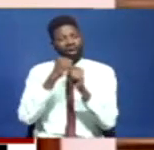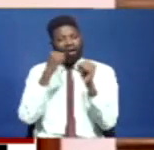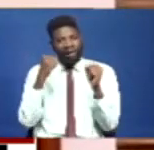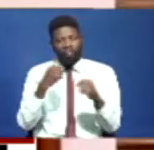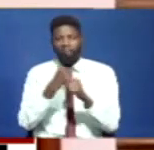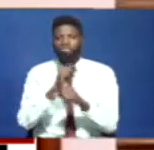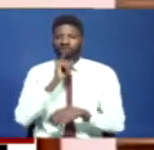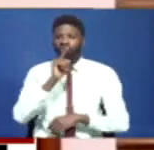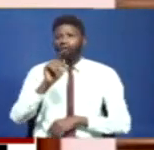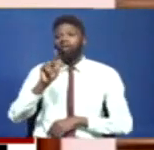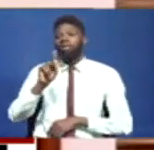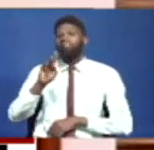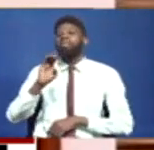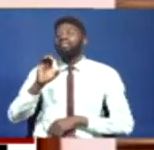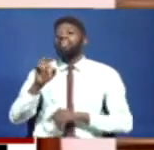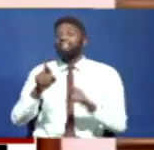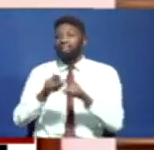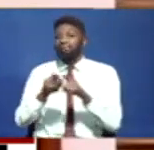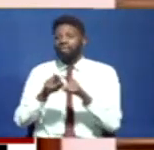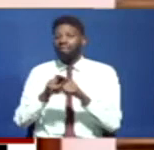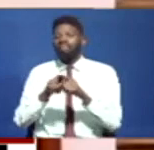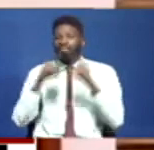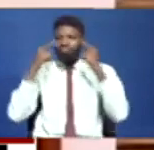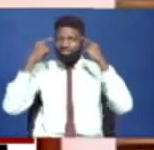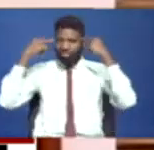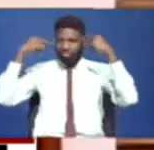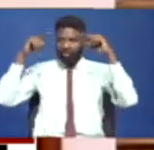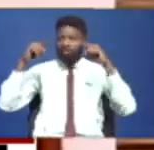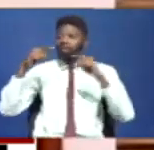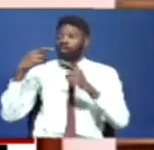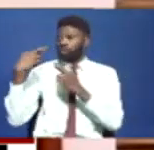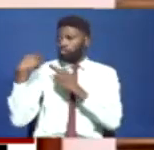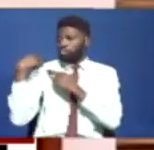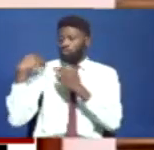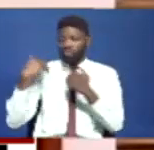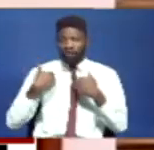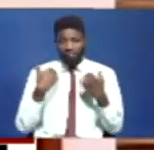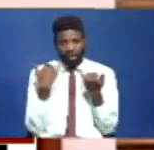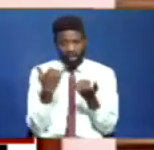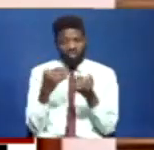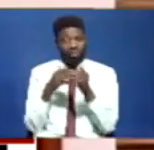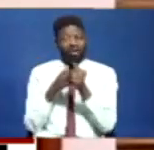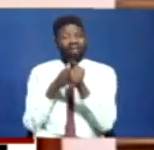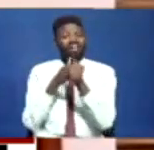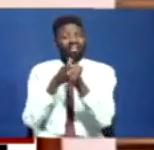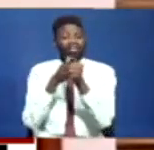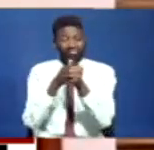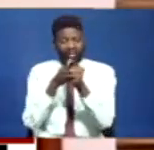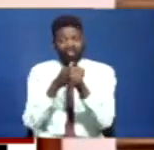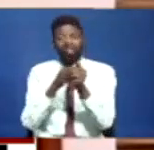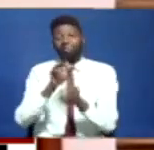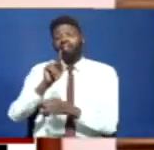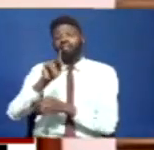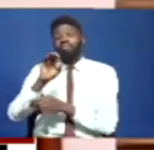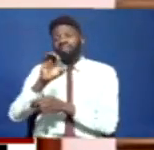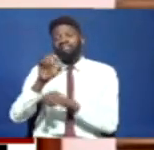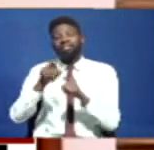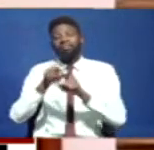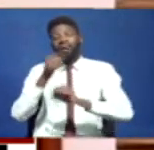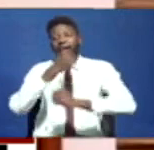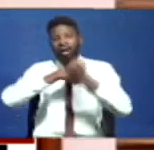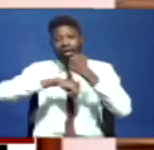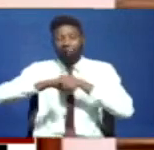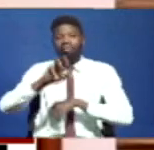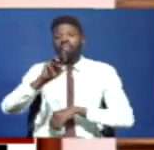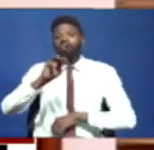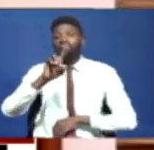flourish. Having been given the responsibility of leading the corporation as acting managing director in the last few months, I've focused